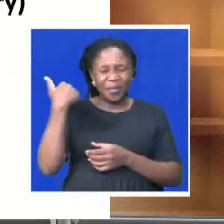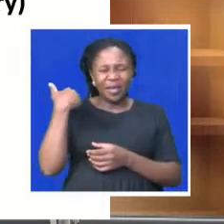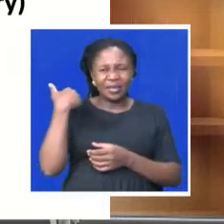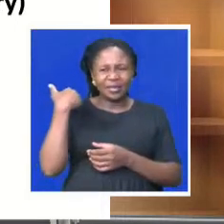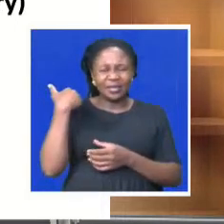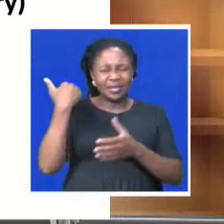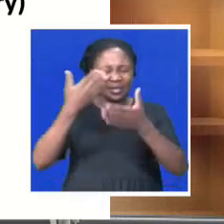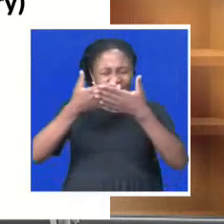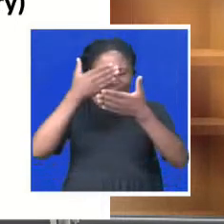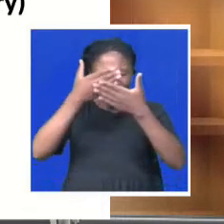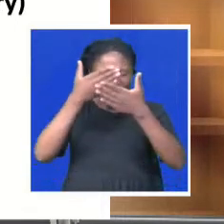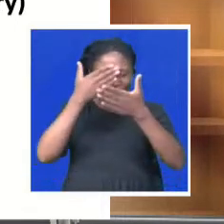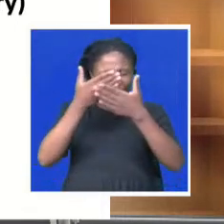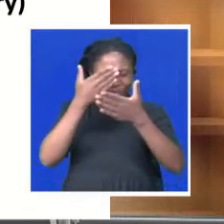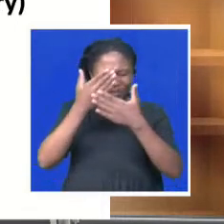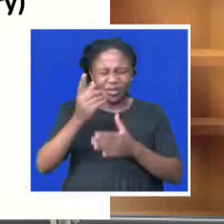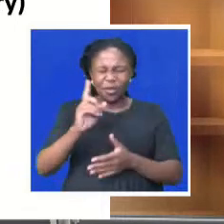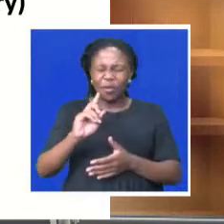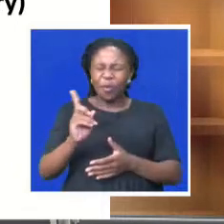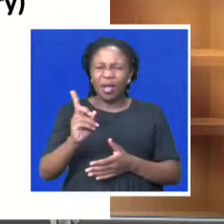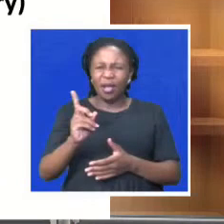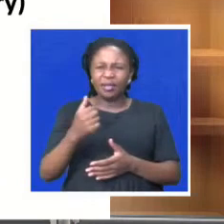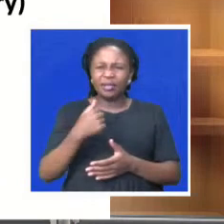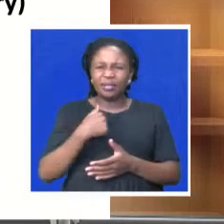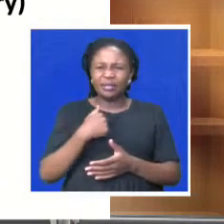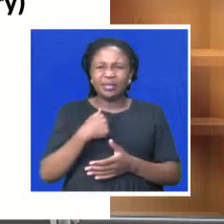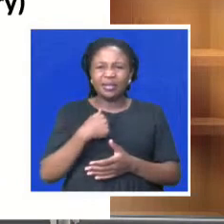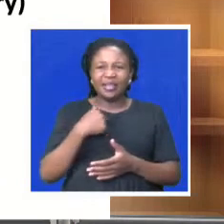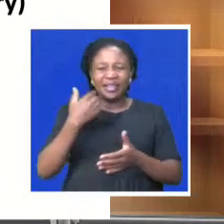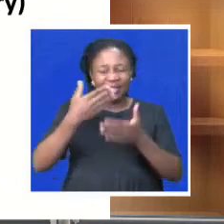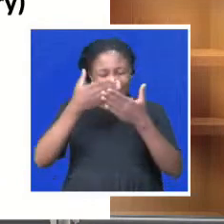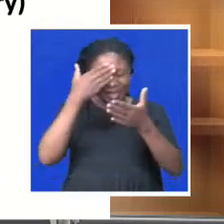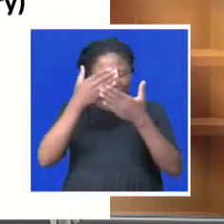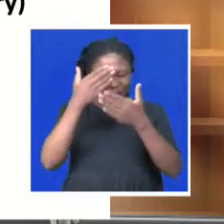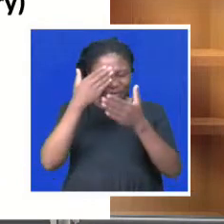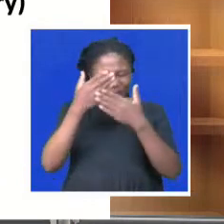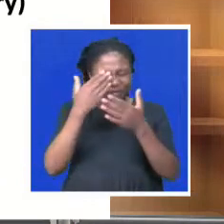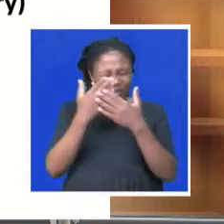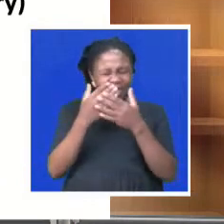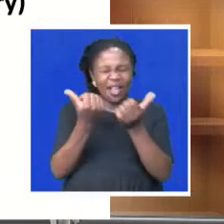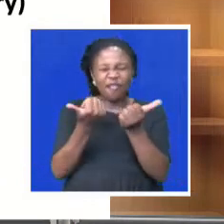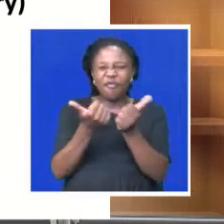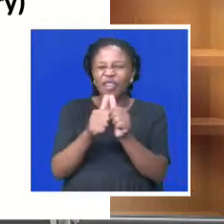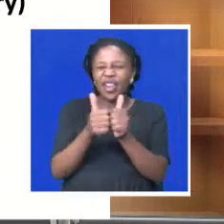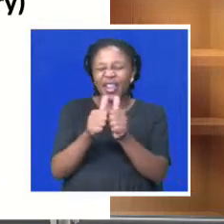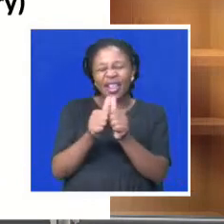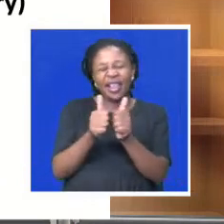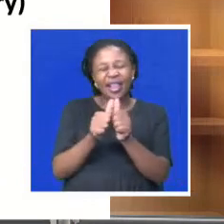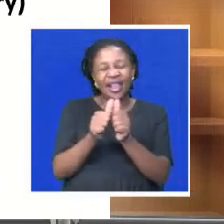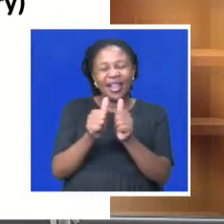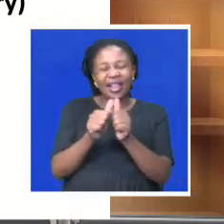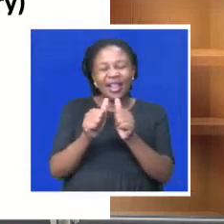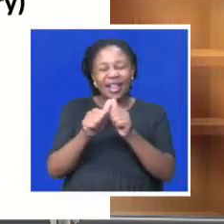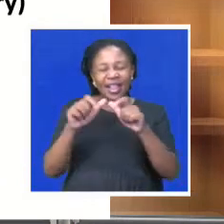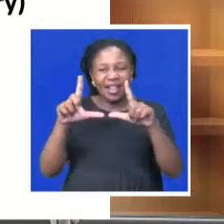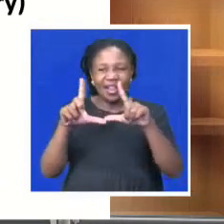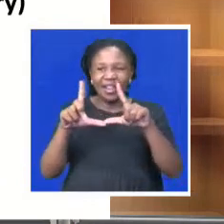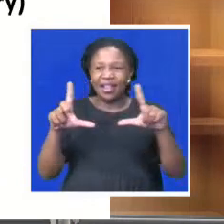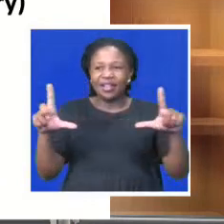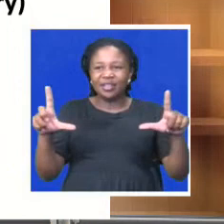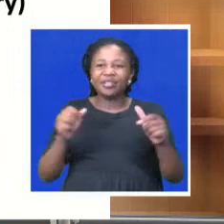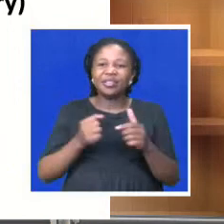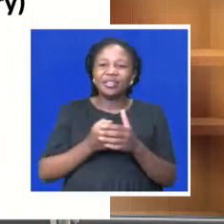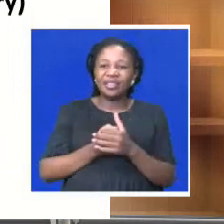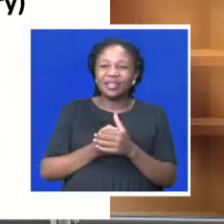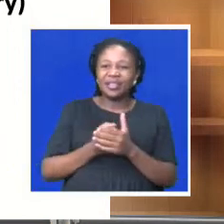previous lesson, we learned about informal language. We read and